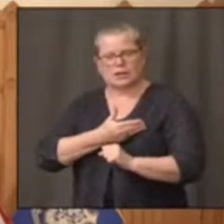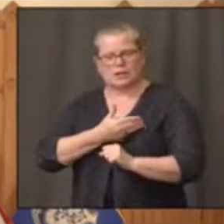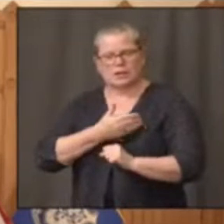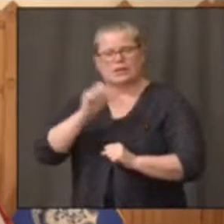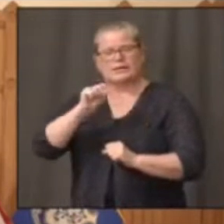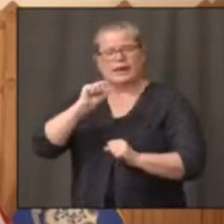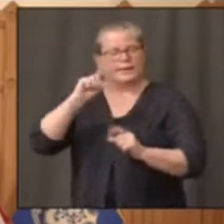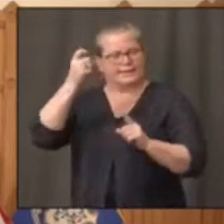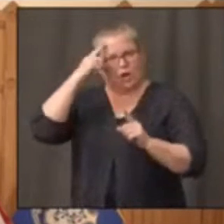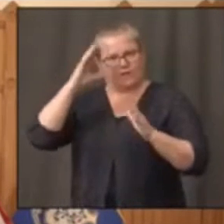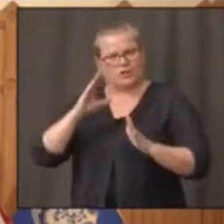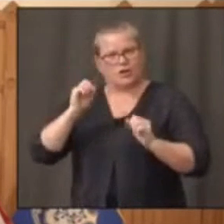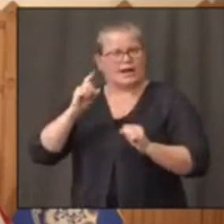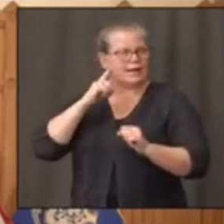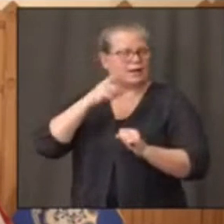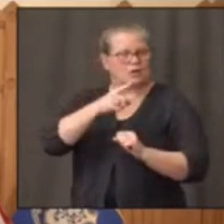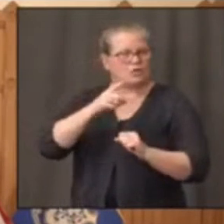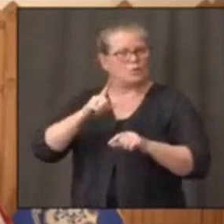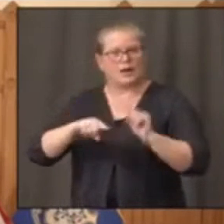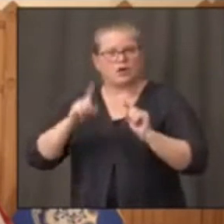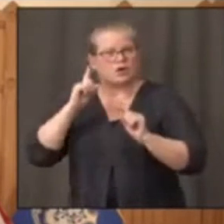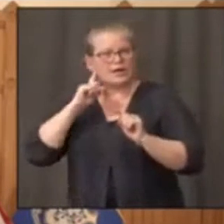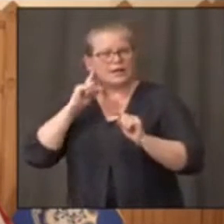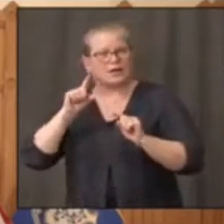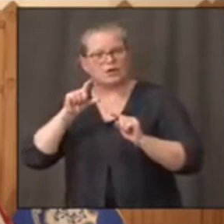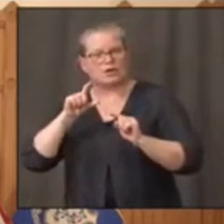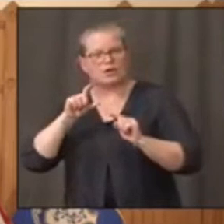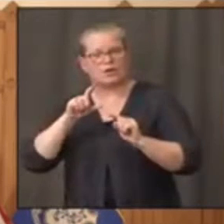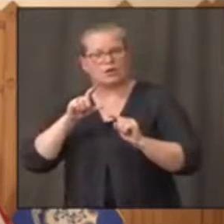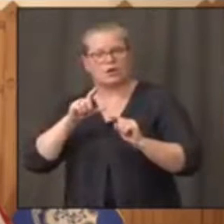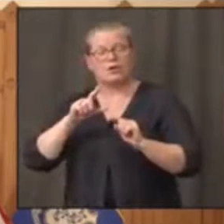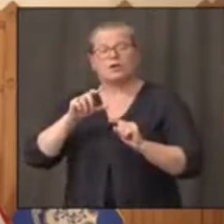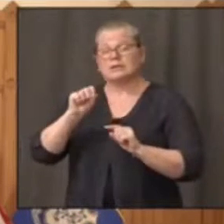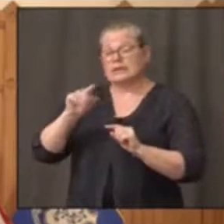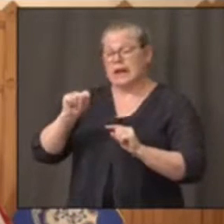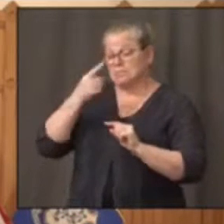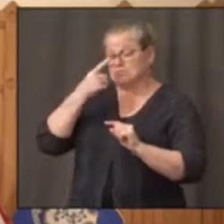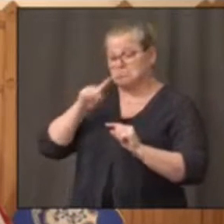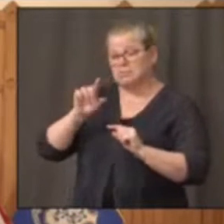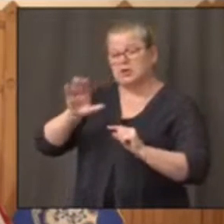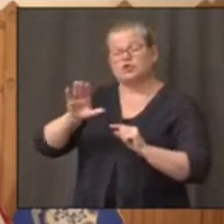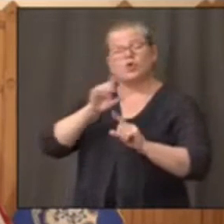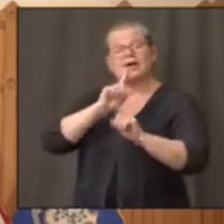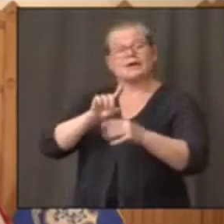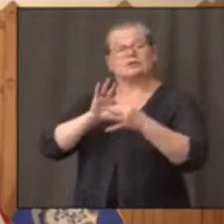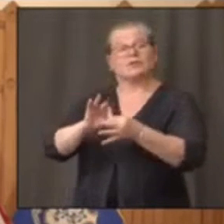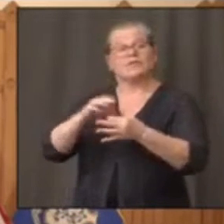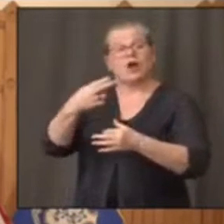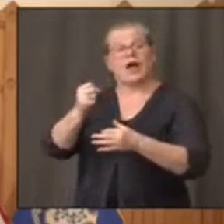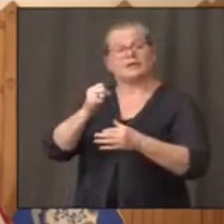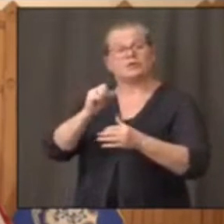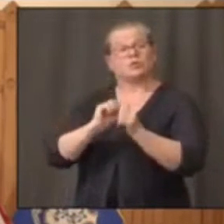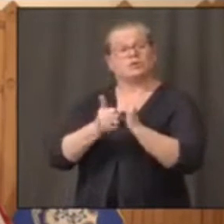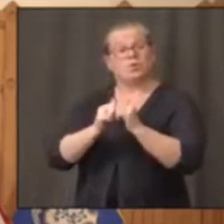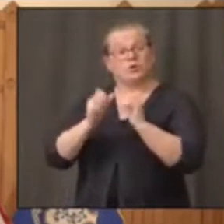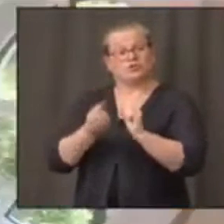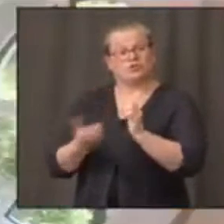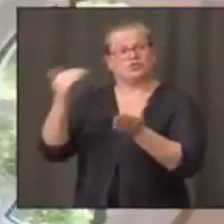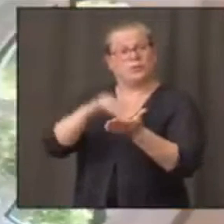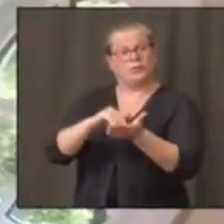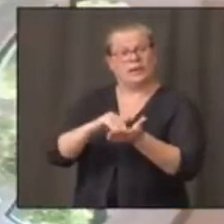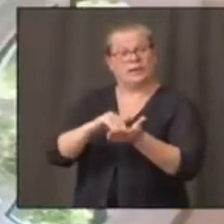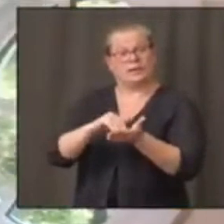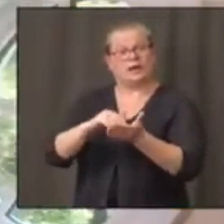some if you could repeat your answer regarding high school sports. Yeah,